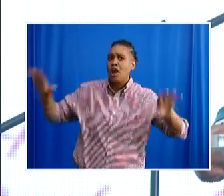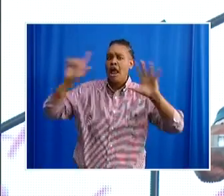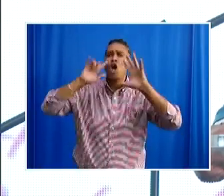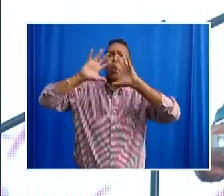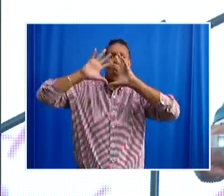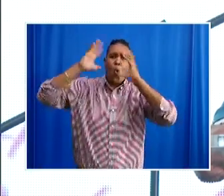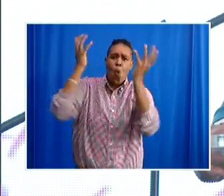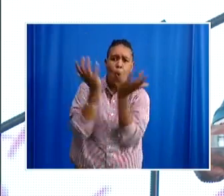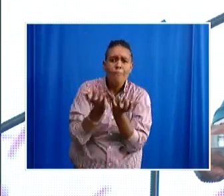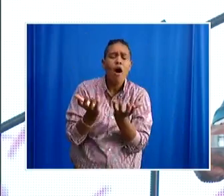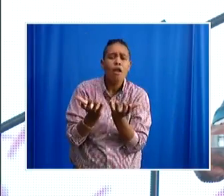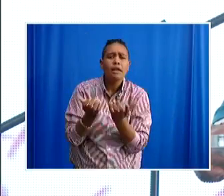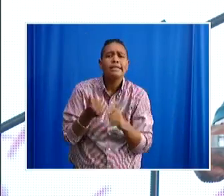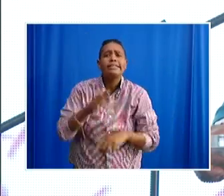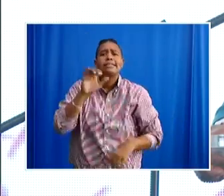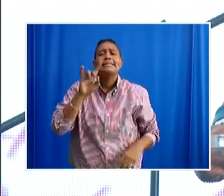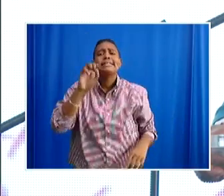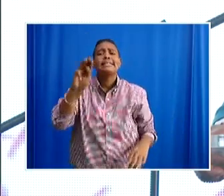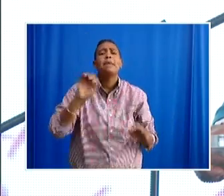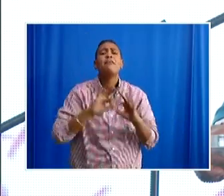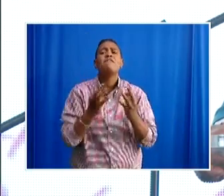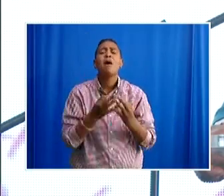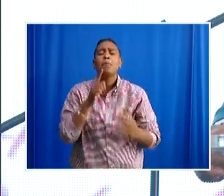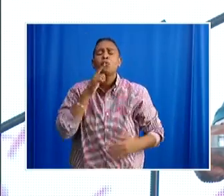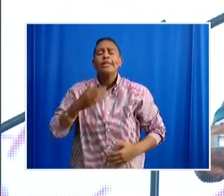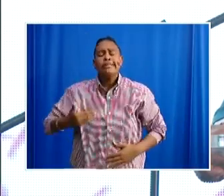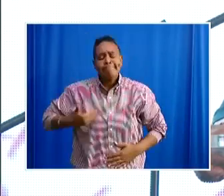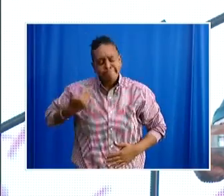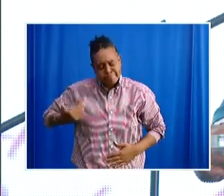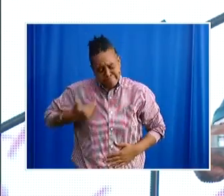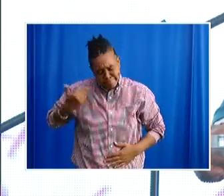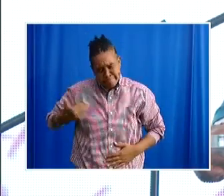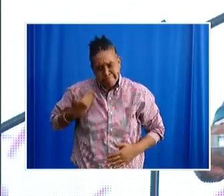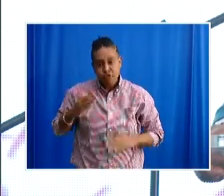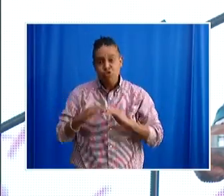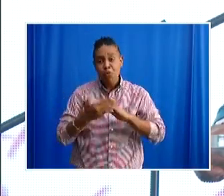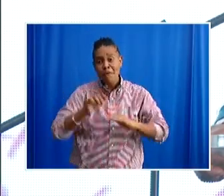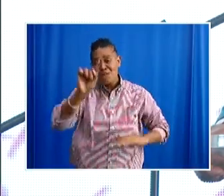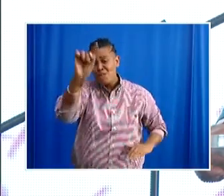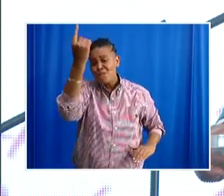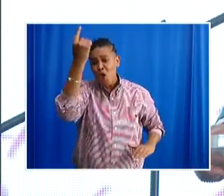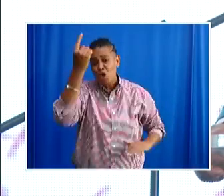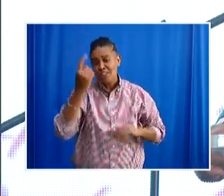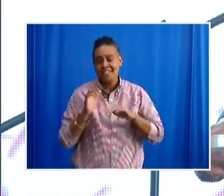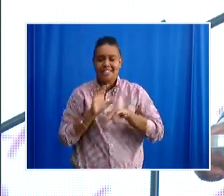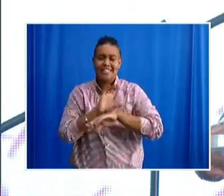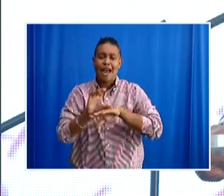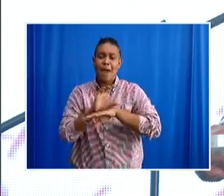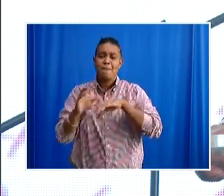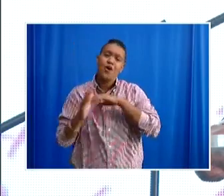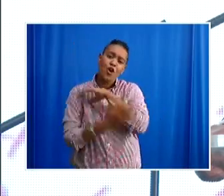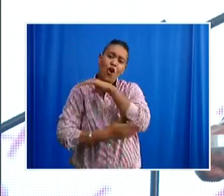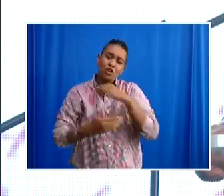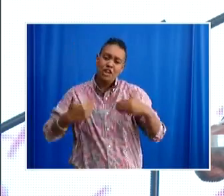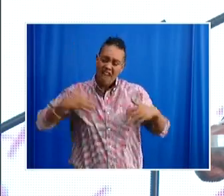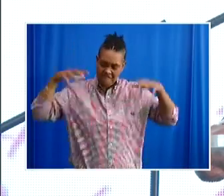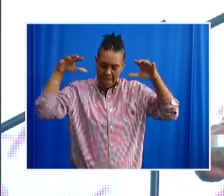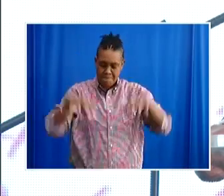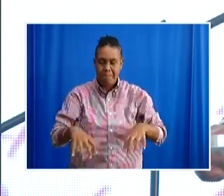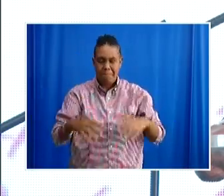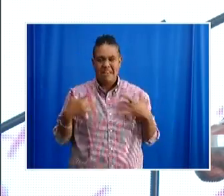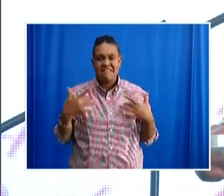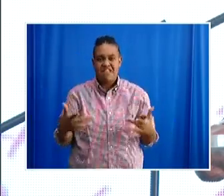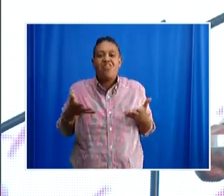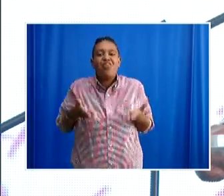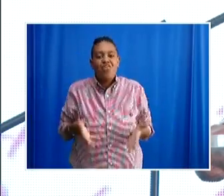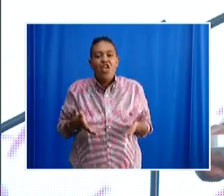the CDEMA family is therefore pleased that Jamaica will be the first Caribbean nation to host this event. The